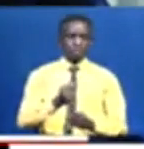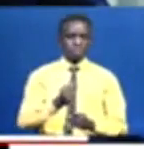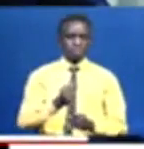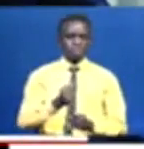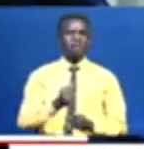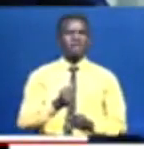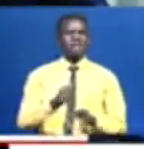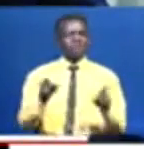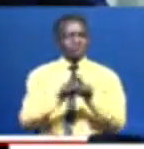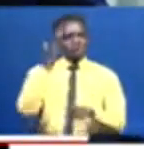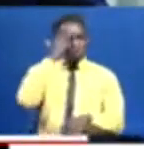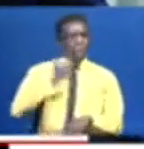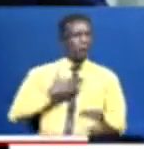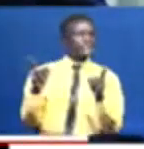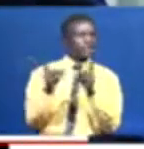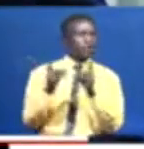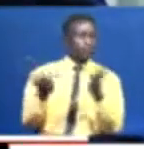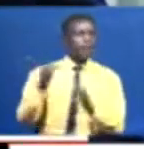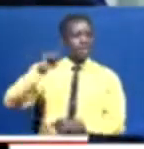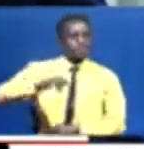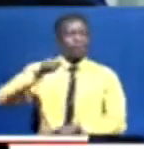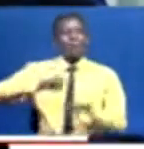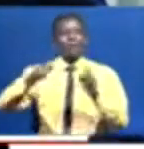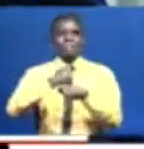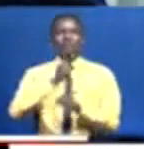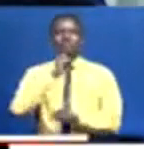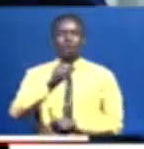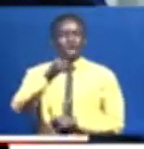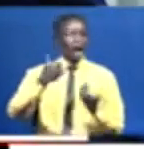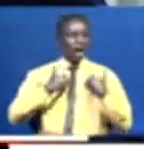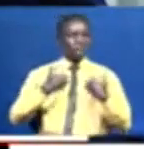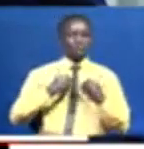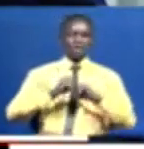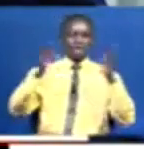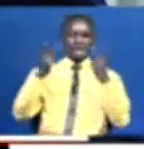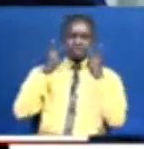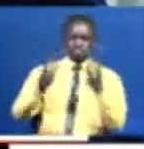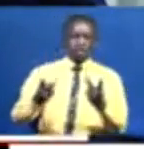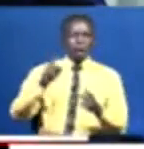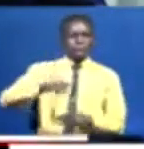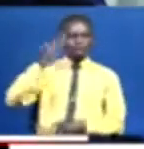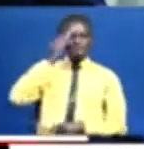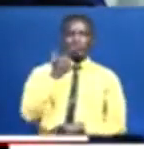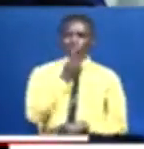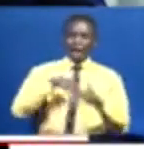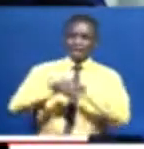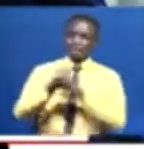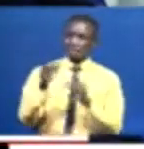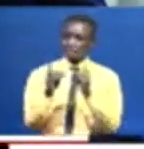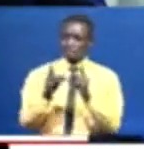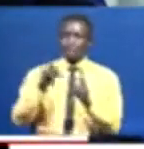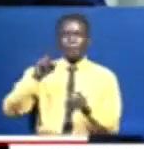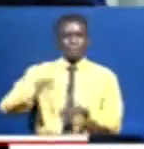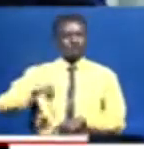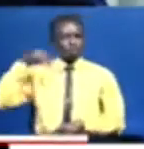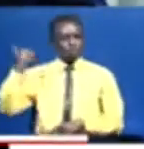resides, ensure that you have visibility into who is accessing your data and what they're using it for, and always ensure to